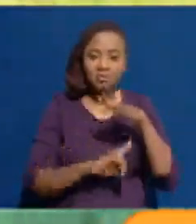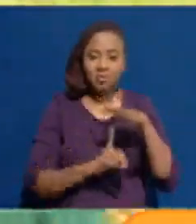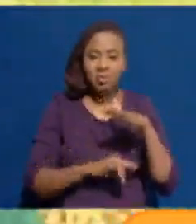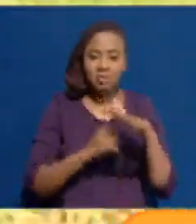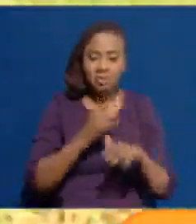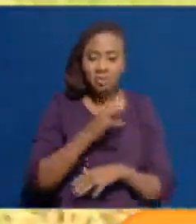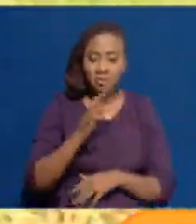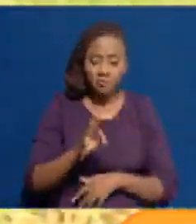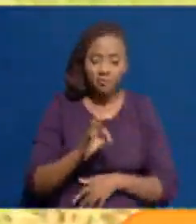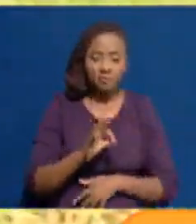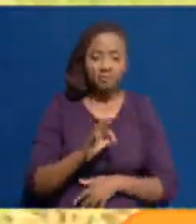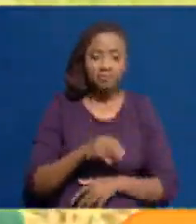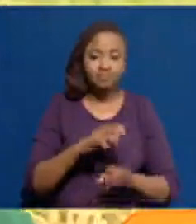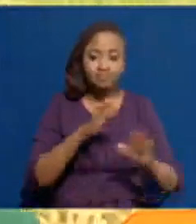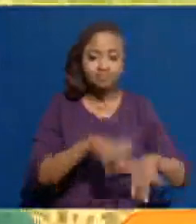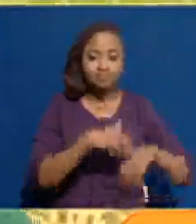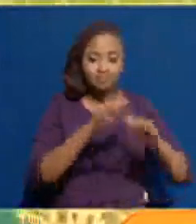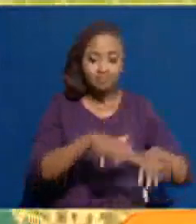Agriculture,